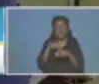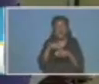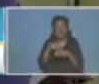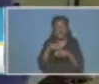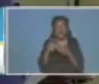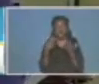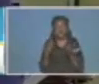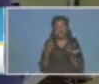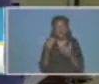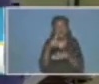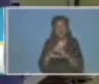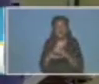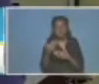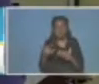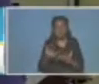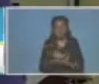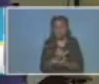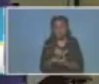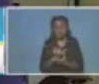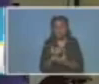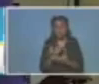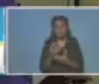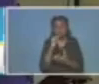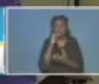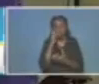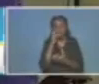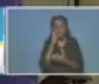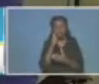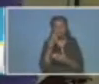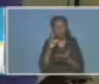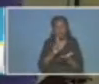Governor General's Youth Awards in tomorrow's newscast.